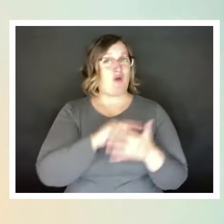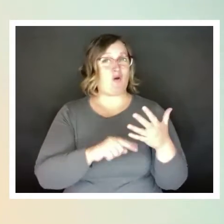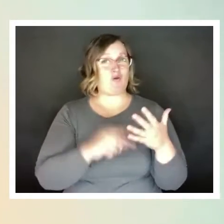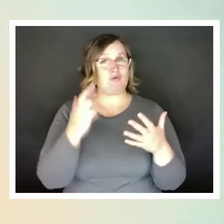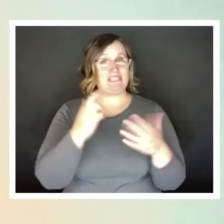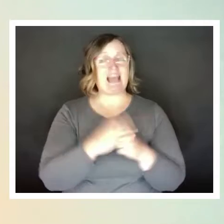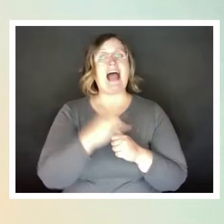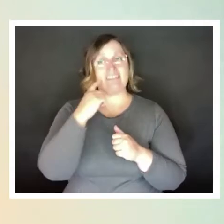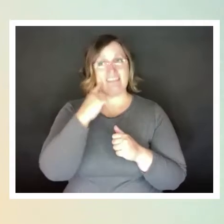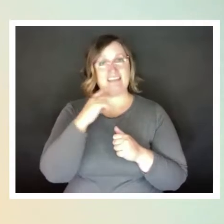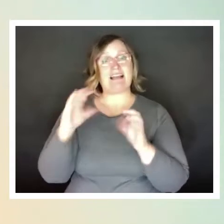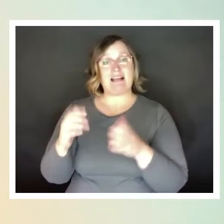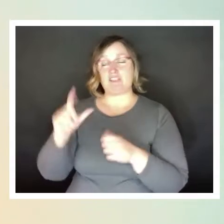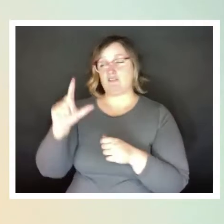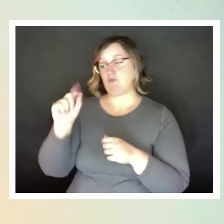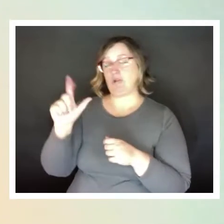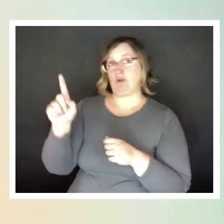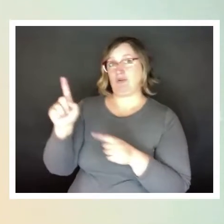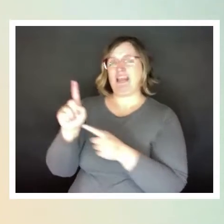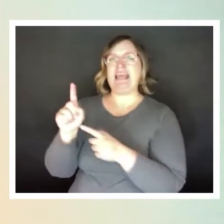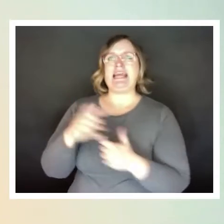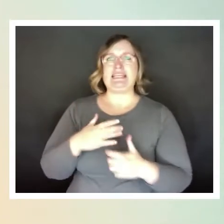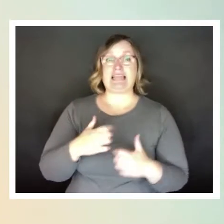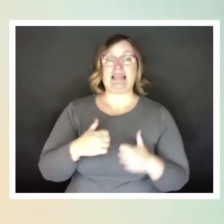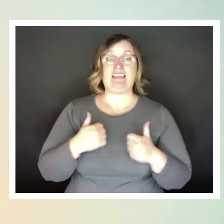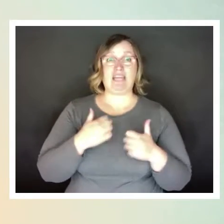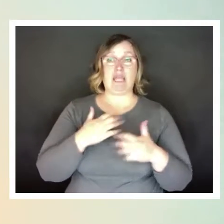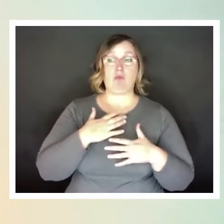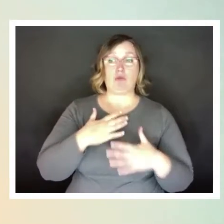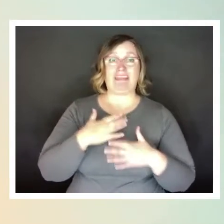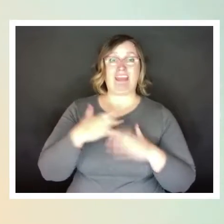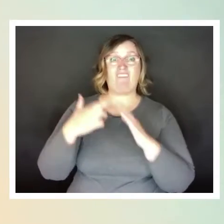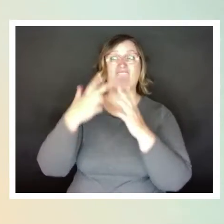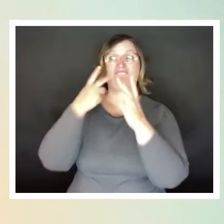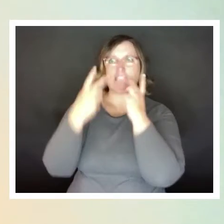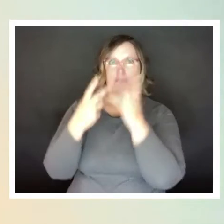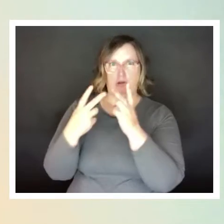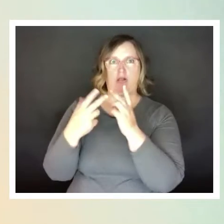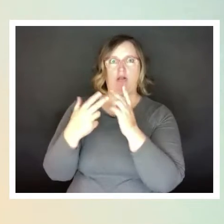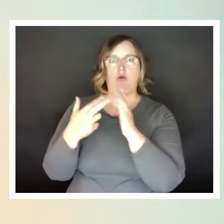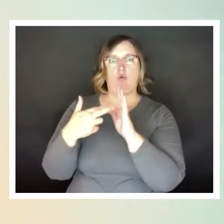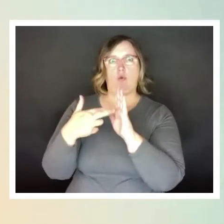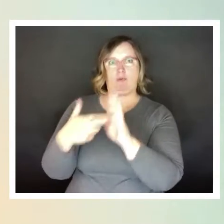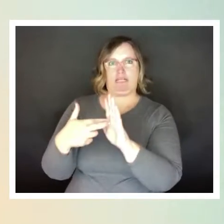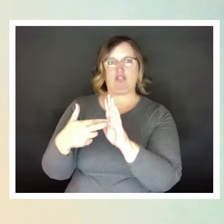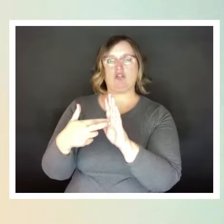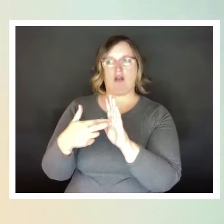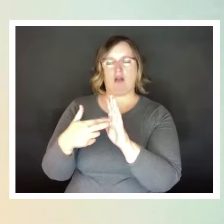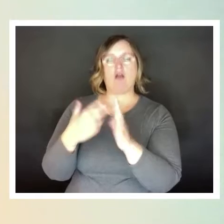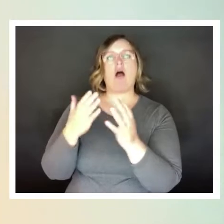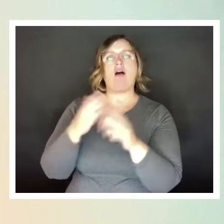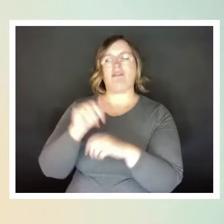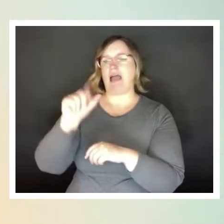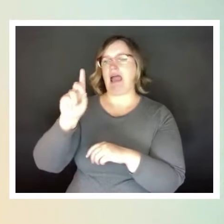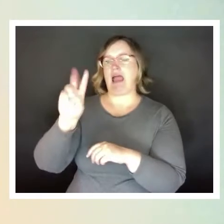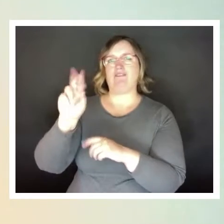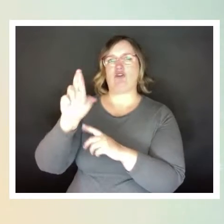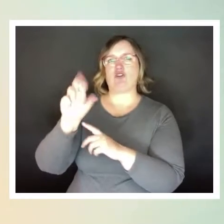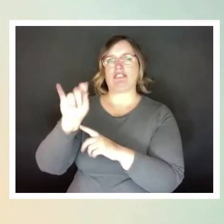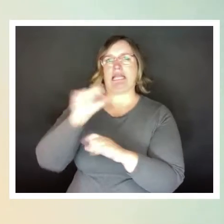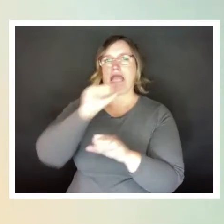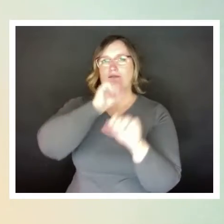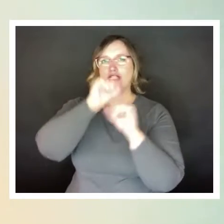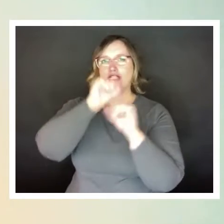class of 2021 is the living, breathing, visible representation of innovation through adversity. We have made it to this day